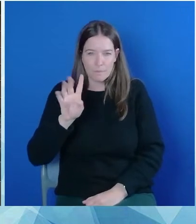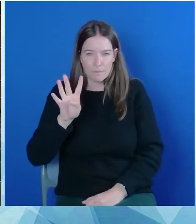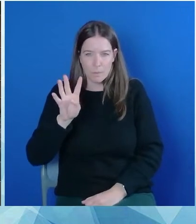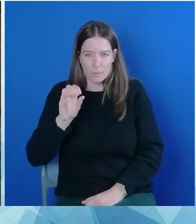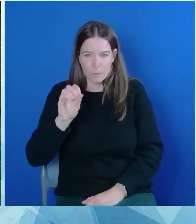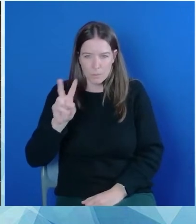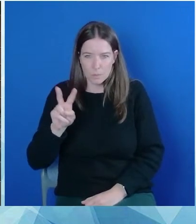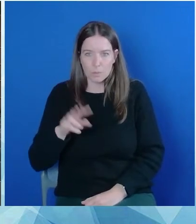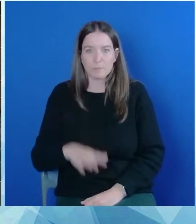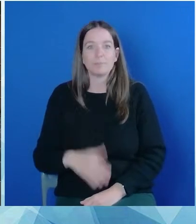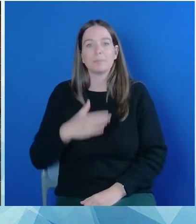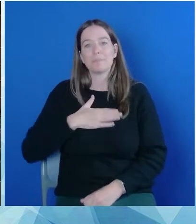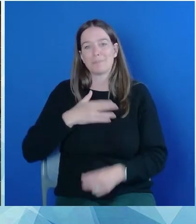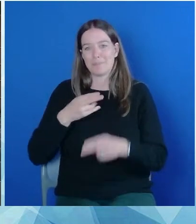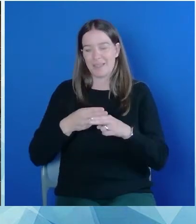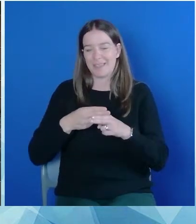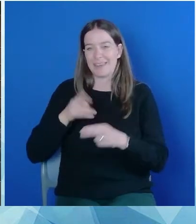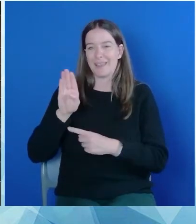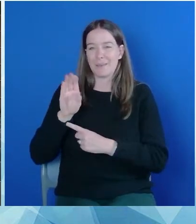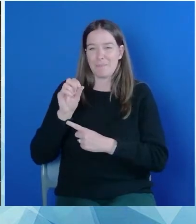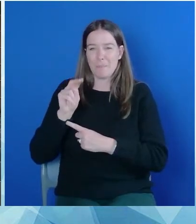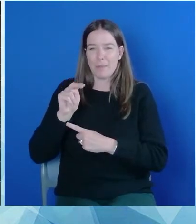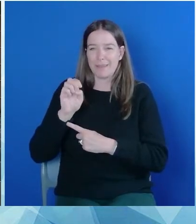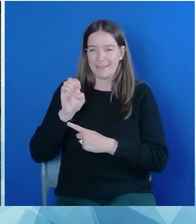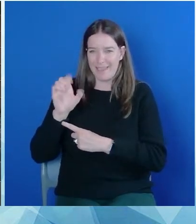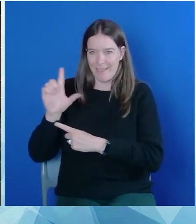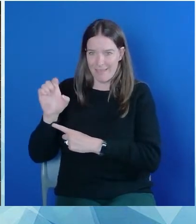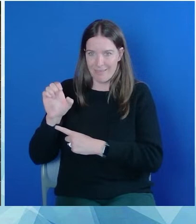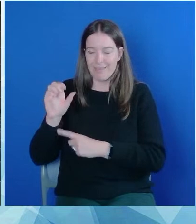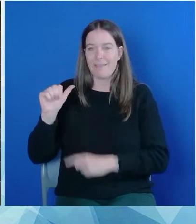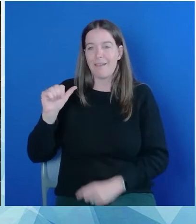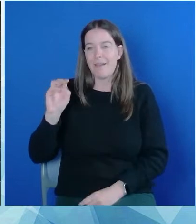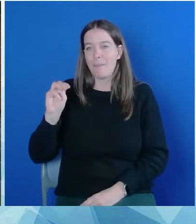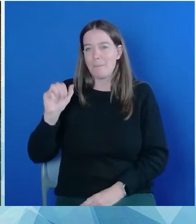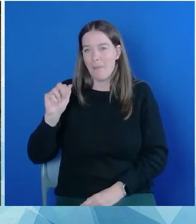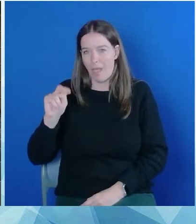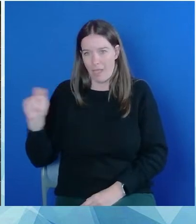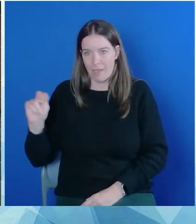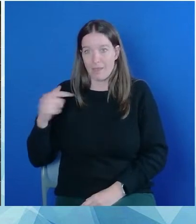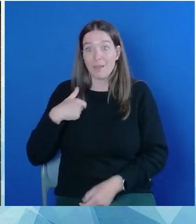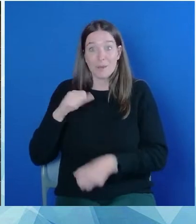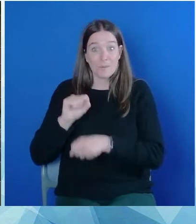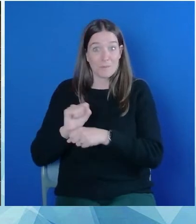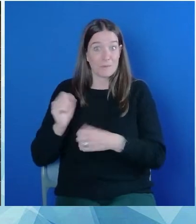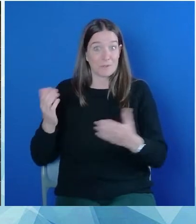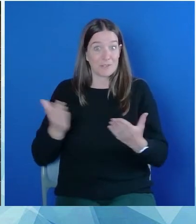My name is Banel Aman. I've worked here for 40 plus years.